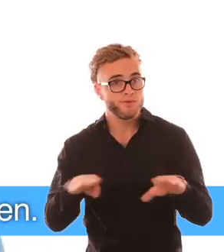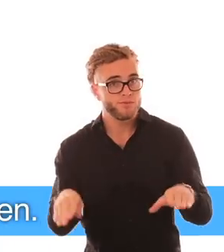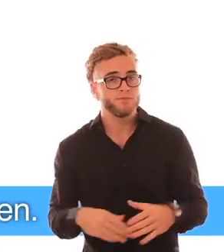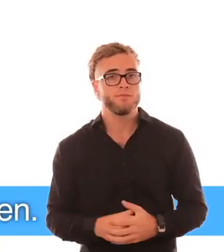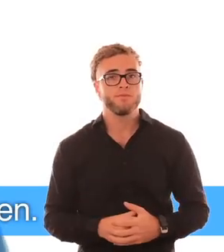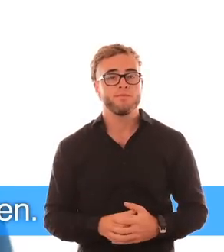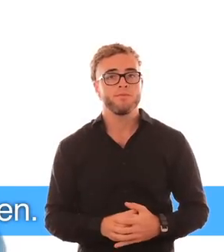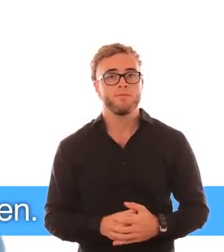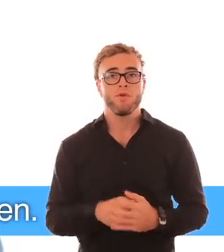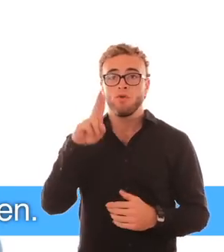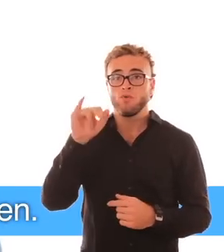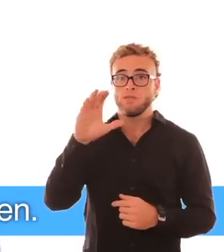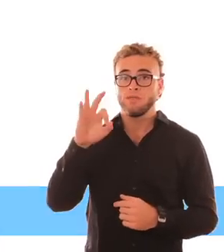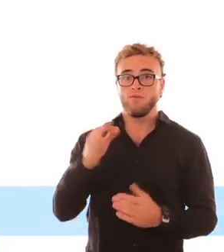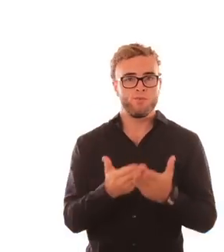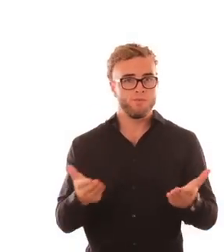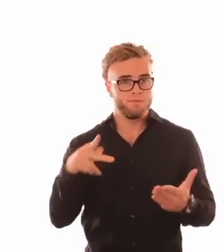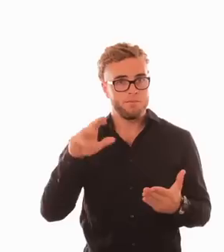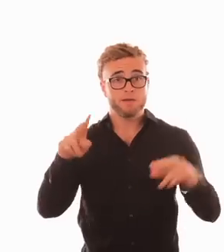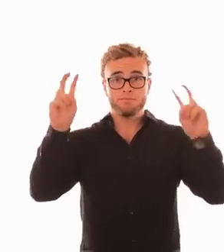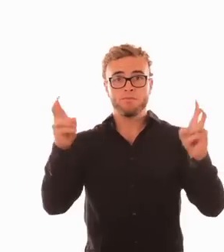for, with, and about children.